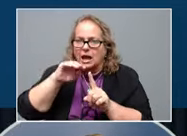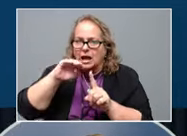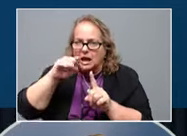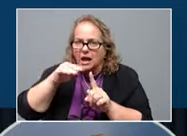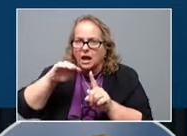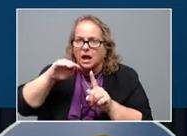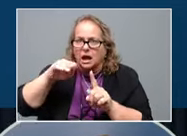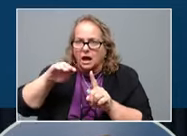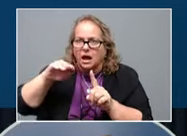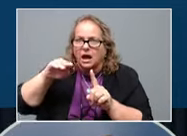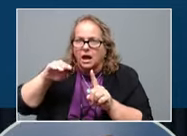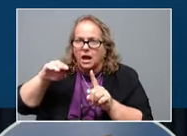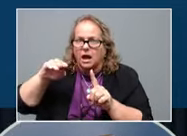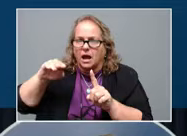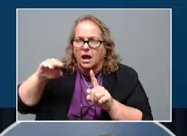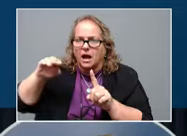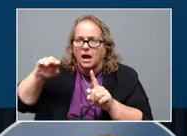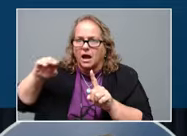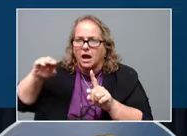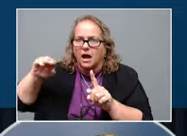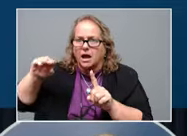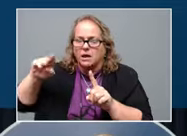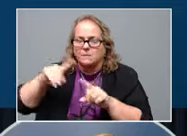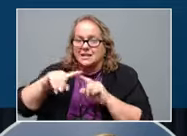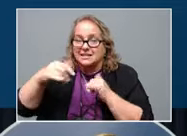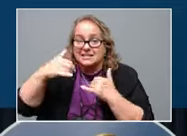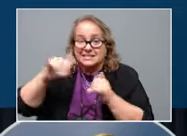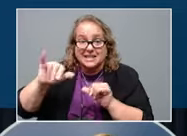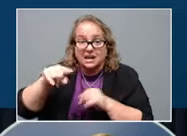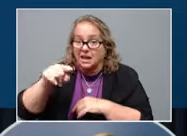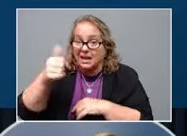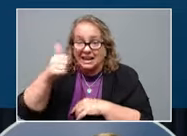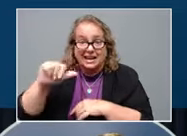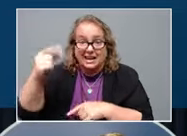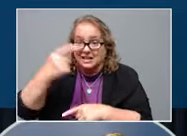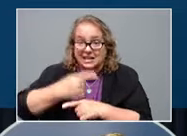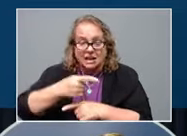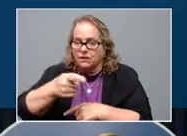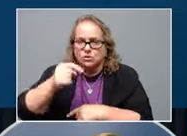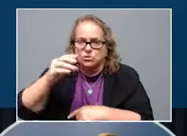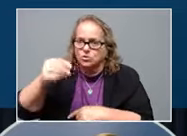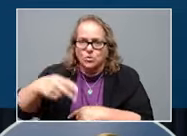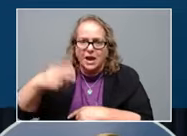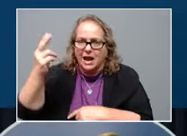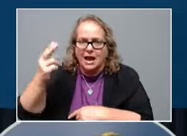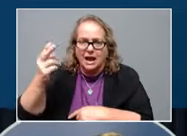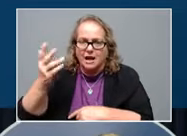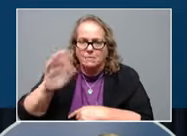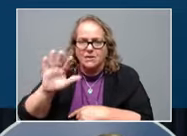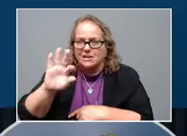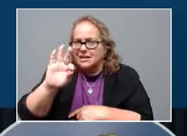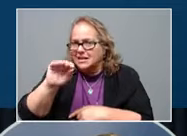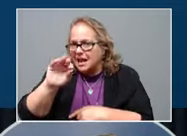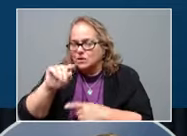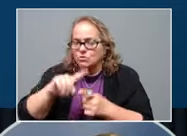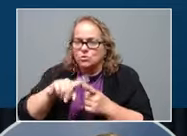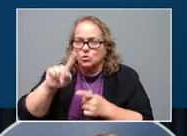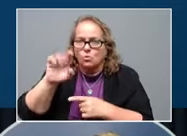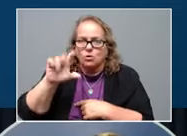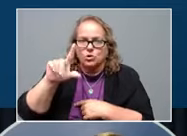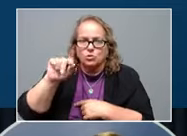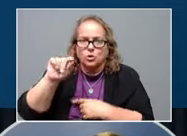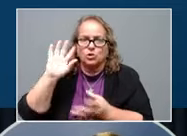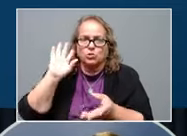but this is with, on any given day, between 90 and 120 total